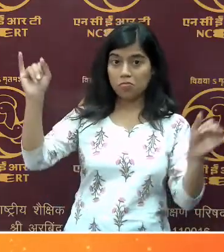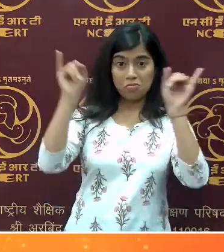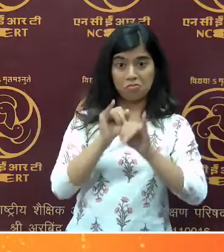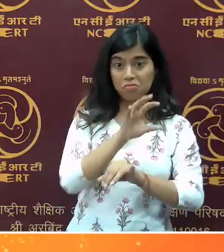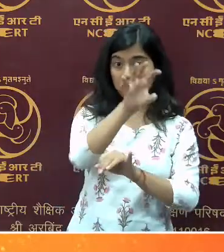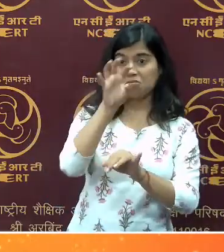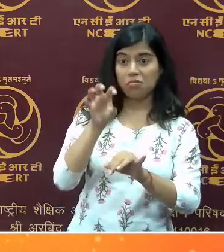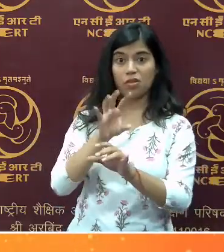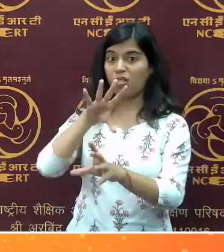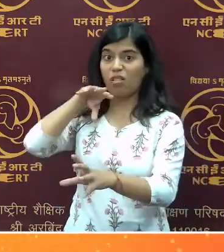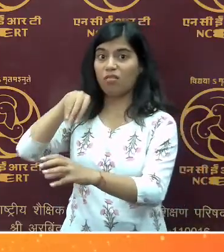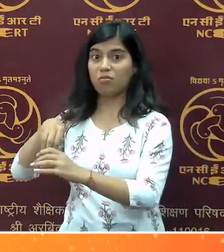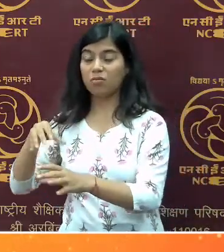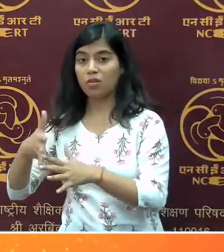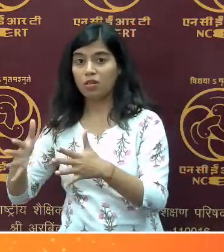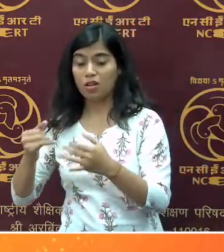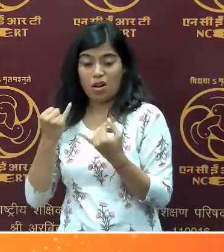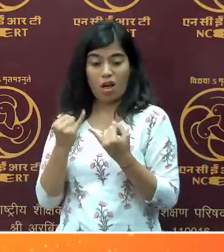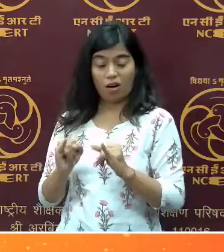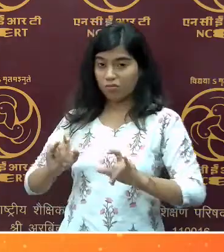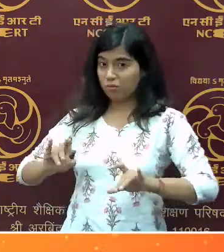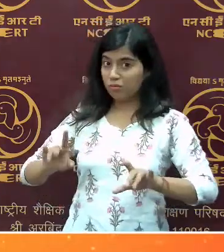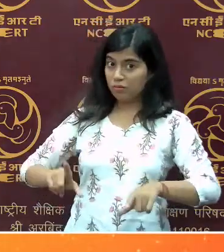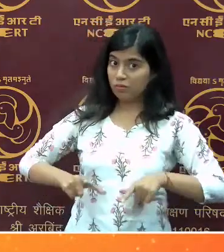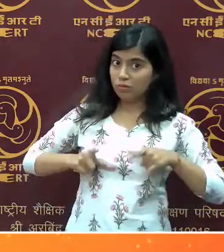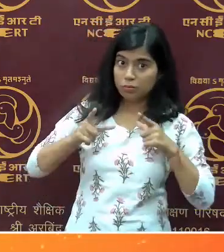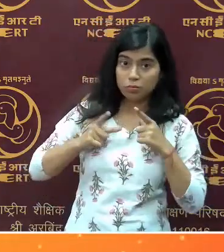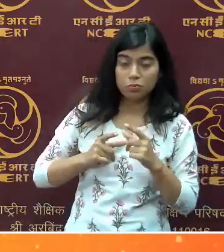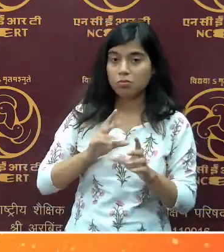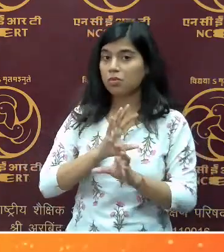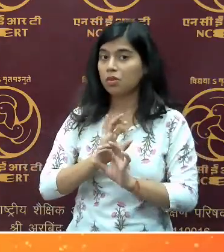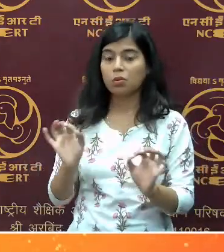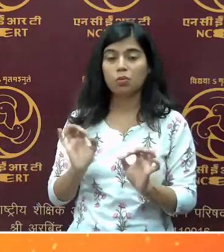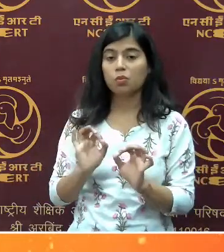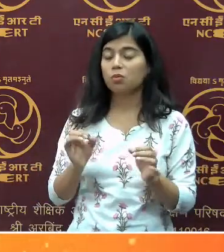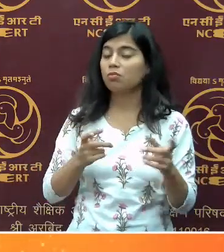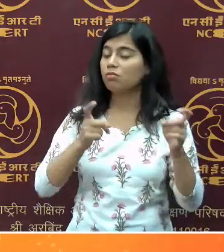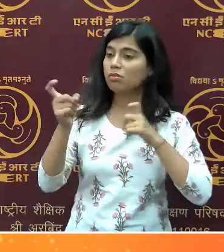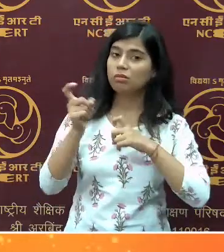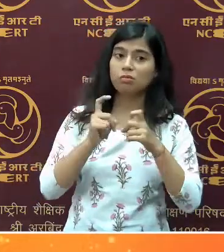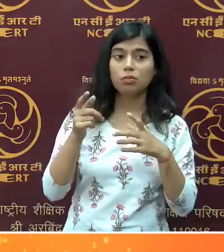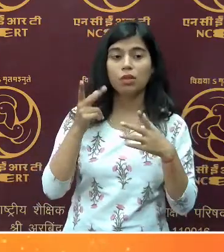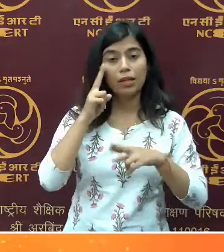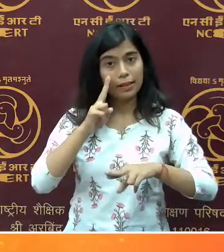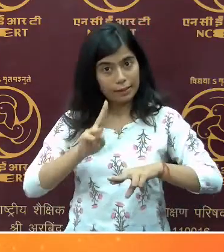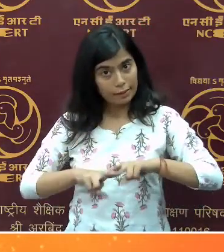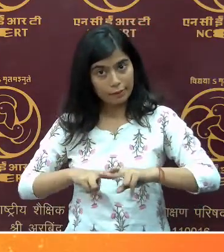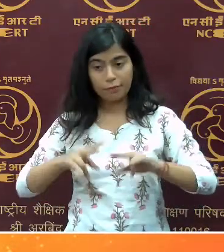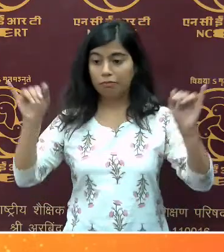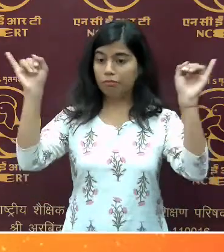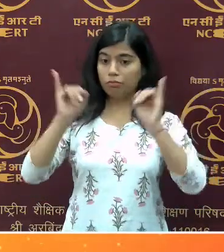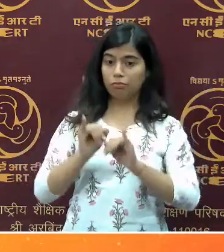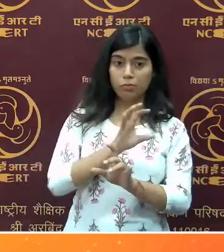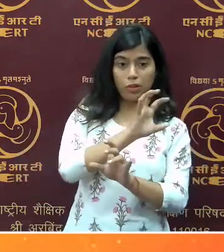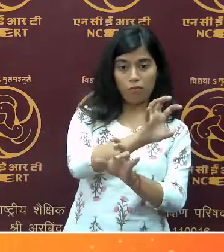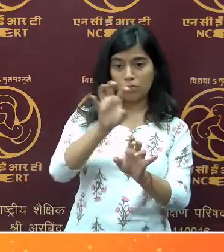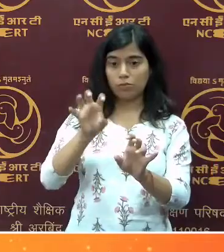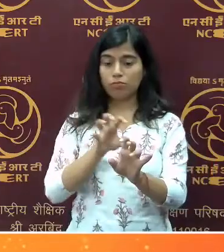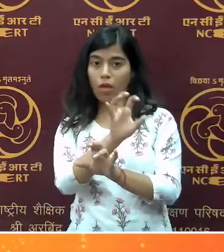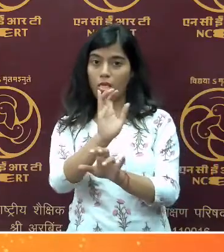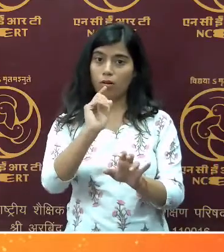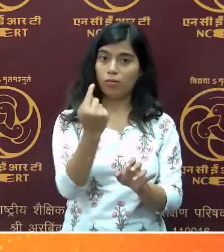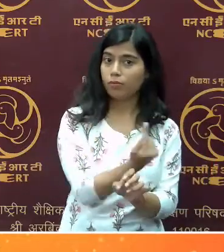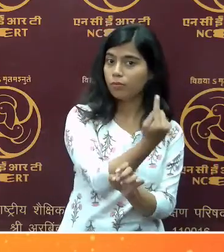to life, like right to freedom, freedom of speech and expression. If the state or any individual violates these